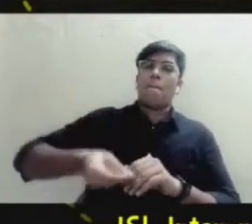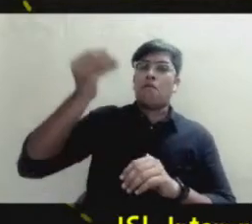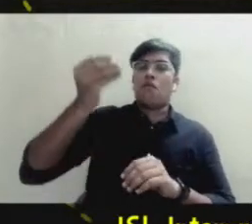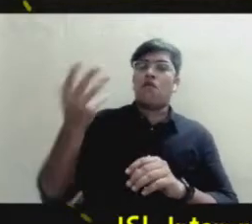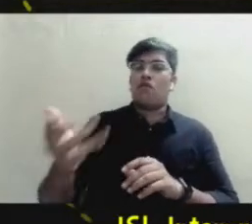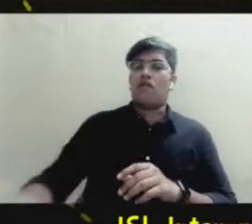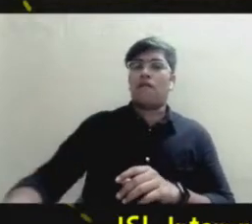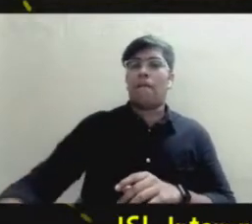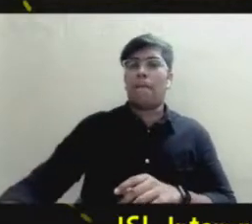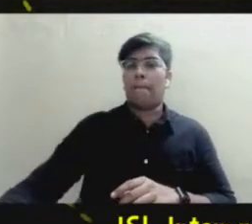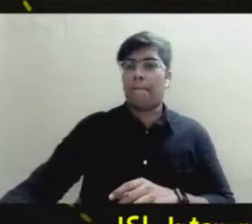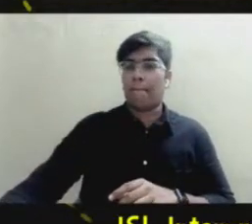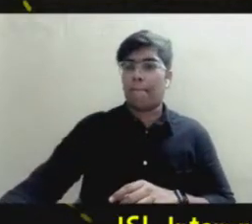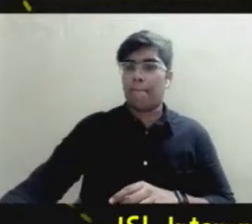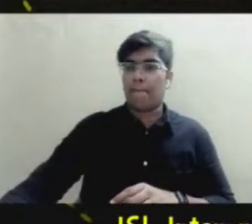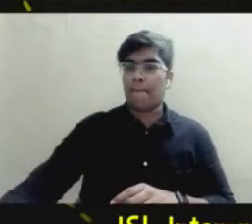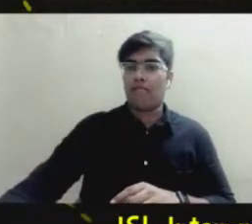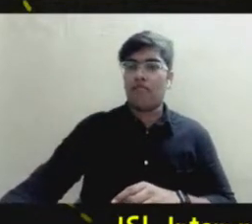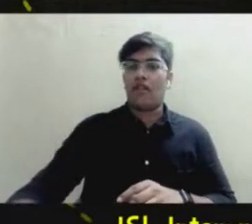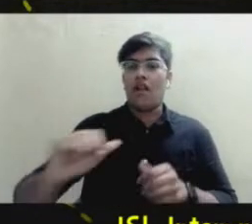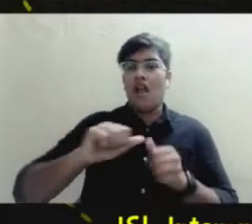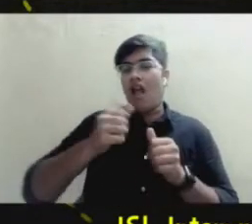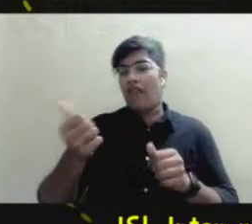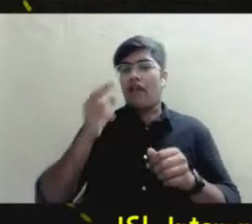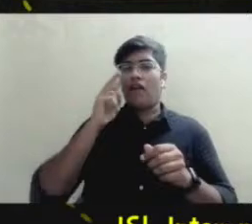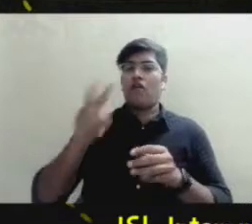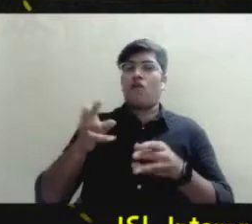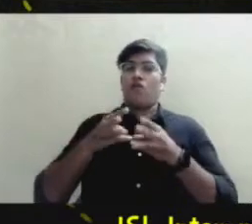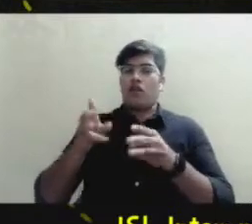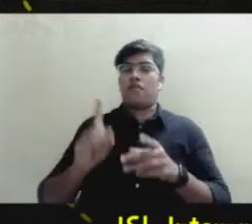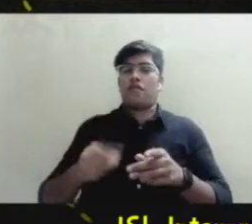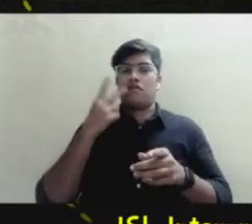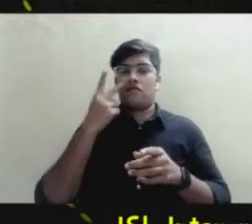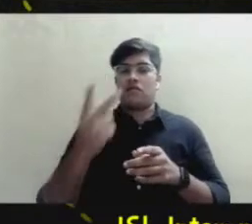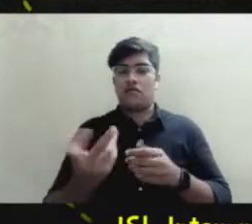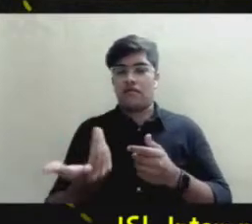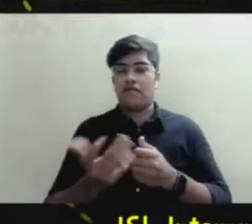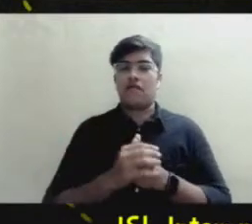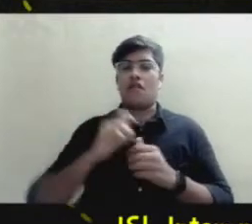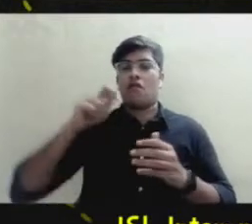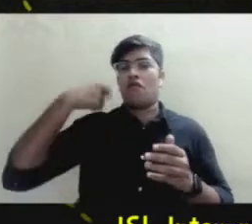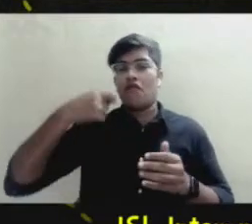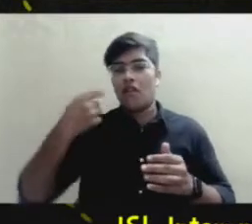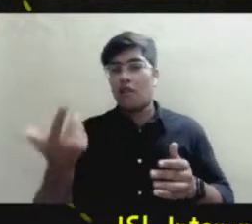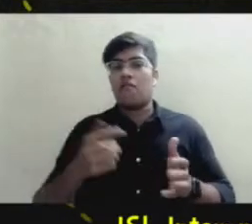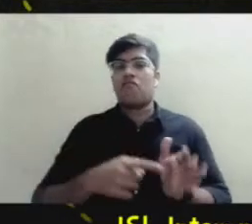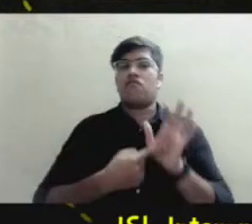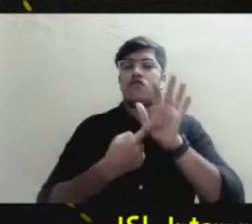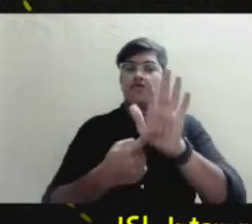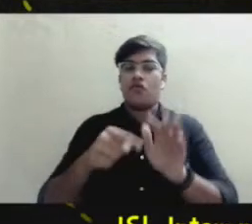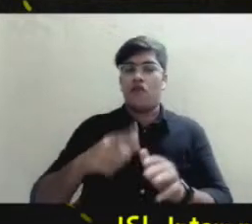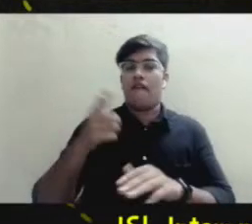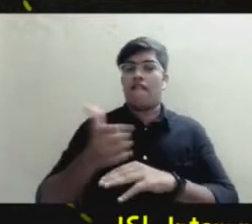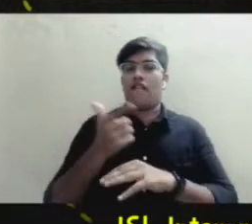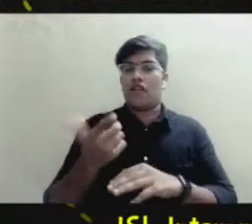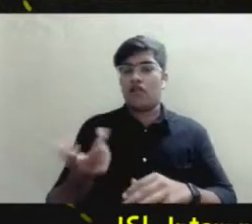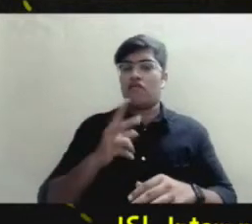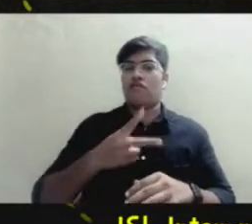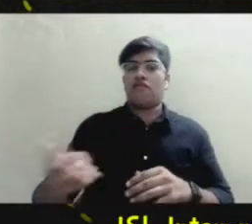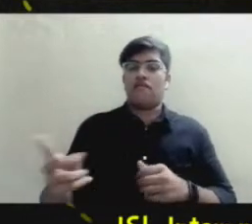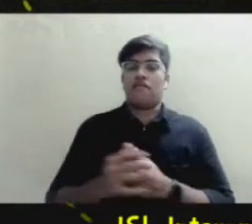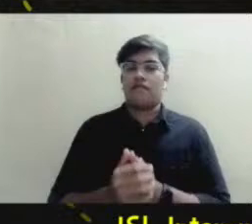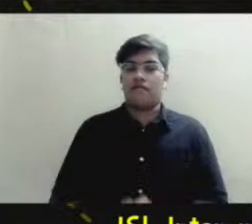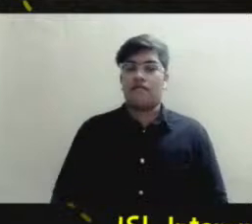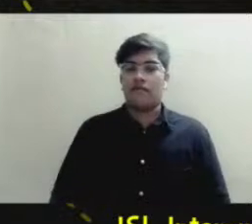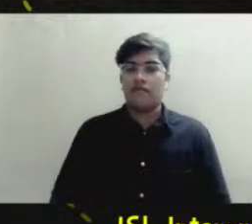in another creative way to perhaps film and present these music videos and these albums,